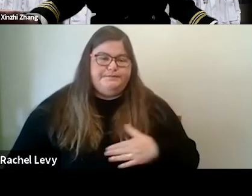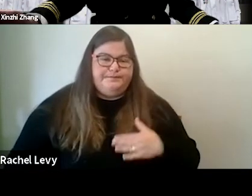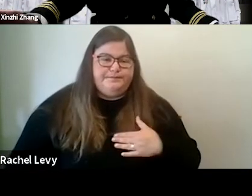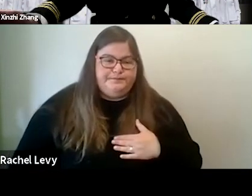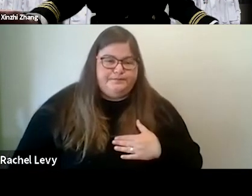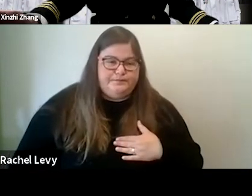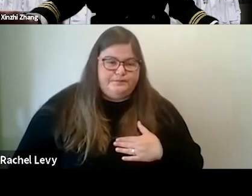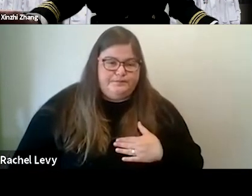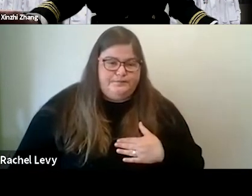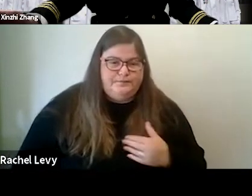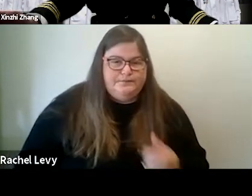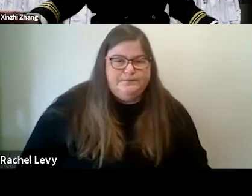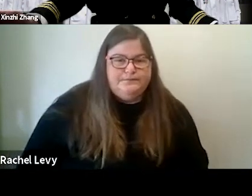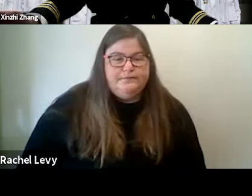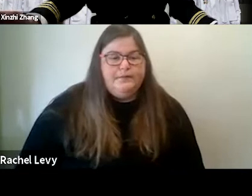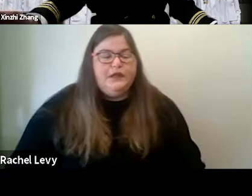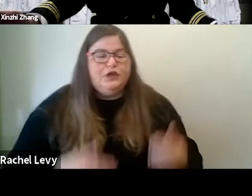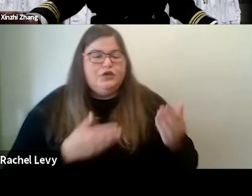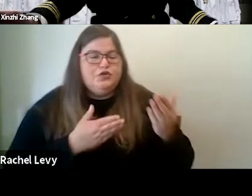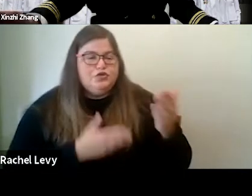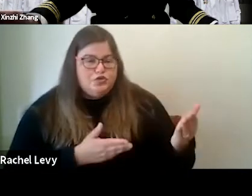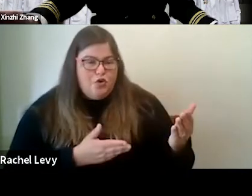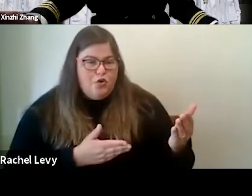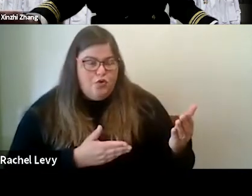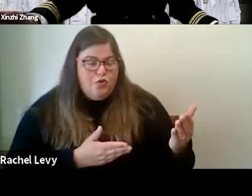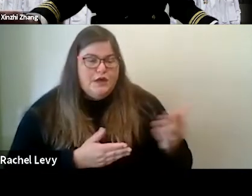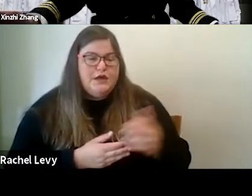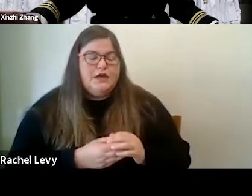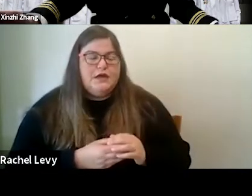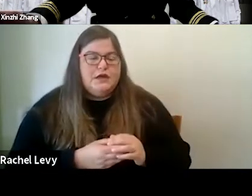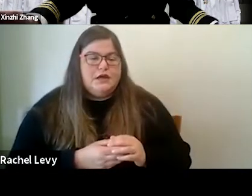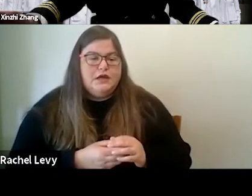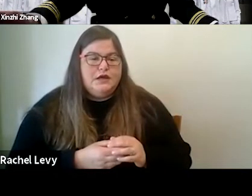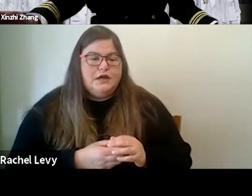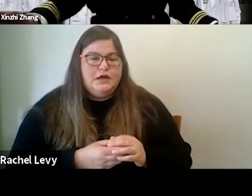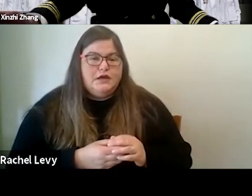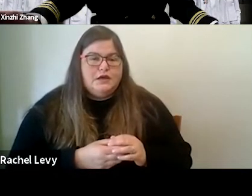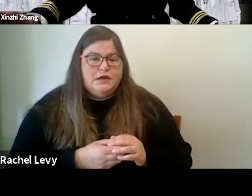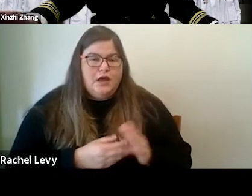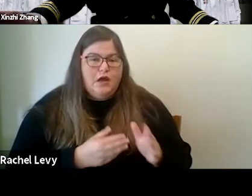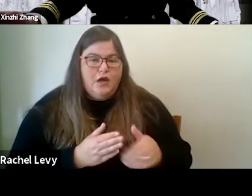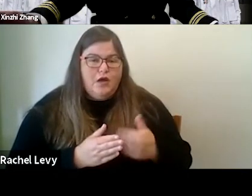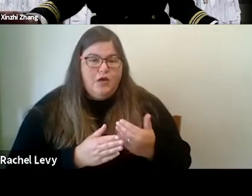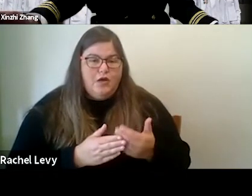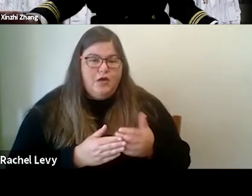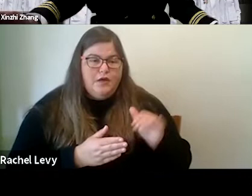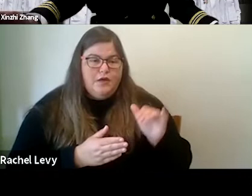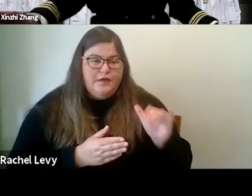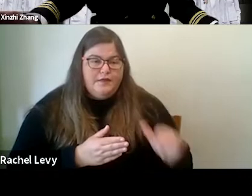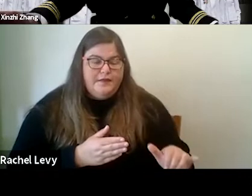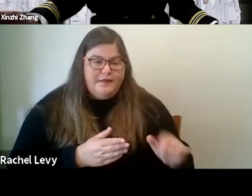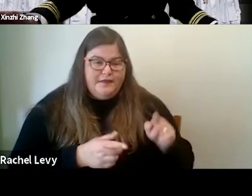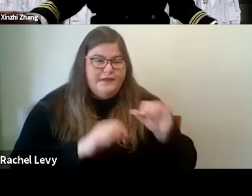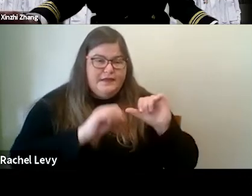Next slide. So with all that, SAMHSA, the National Institute of Mental Health and Health